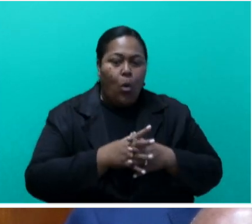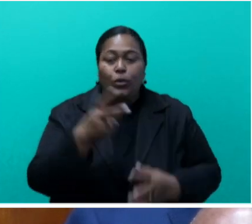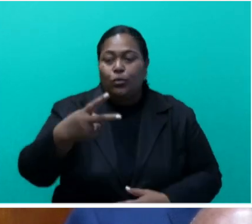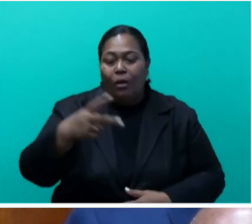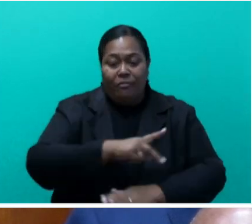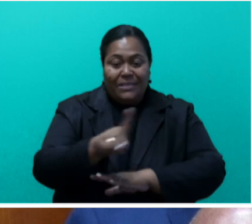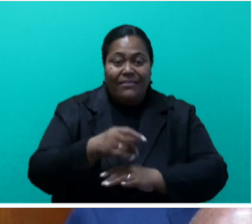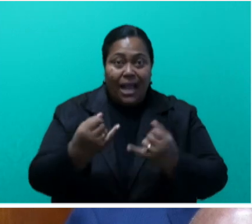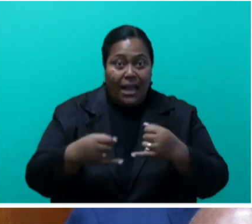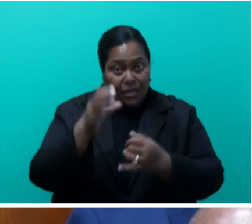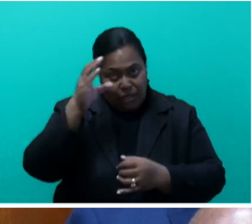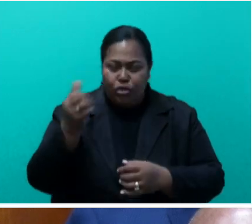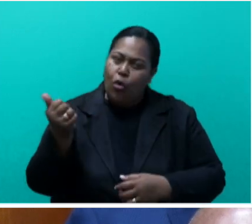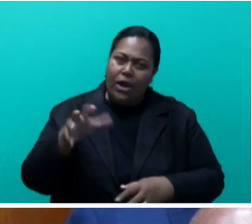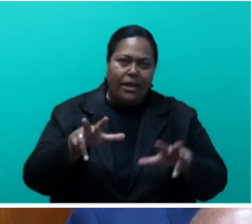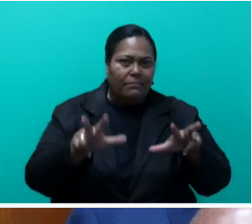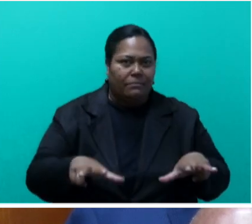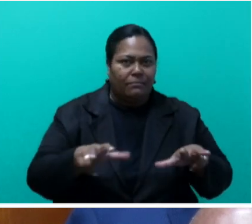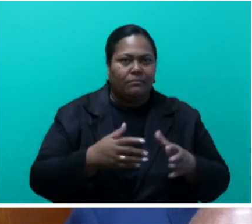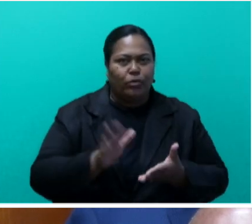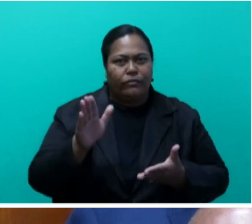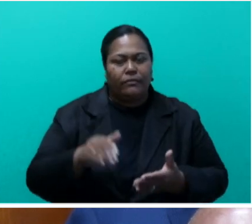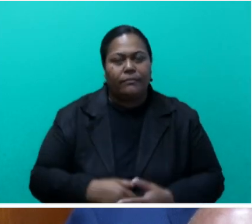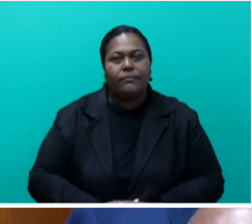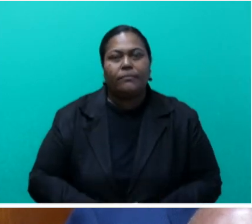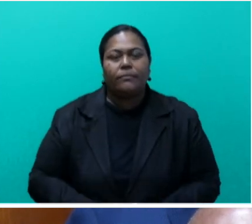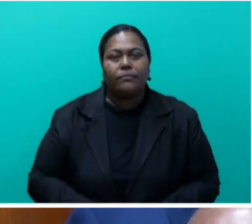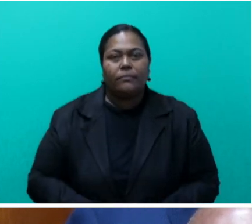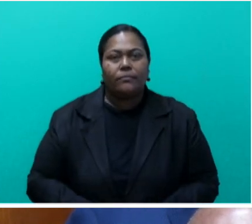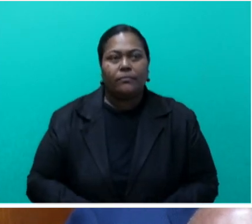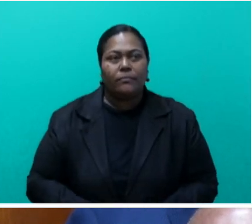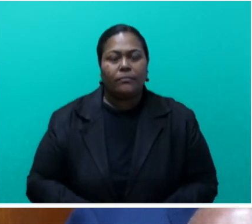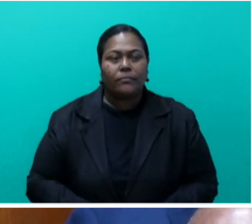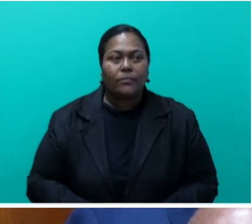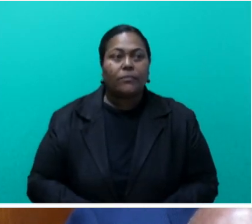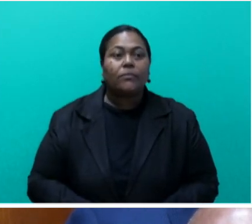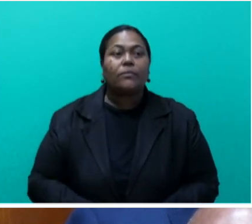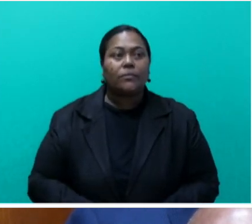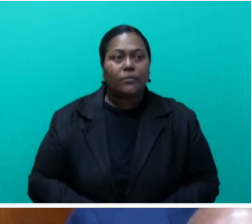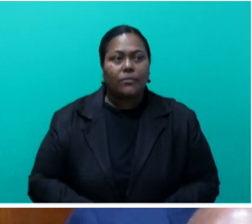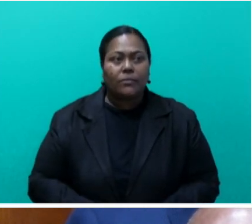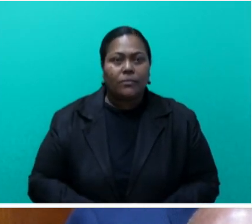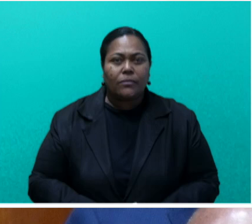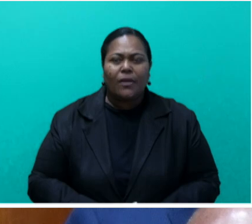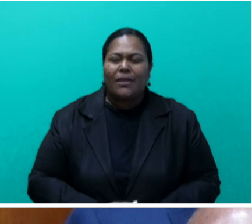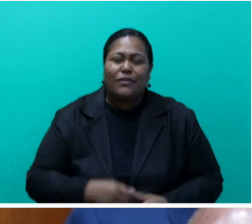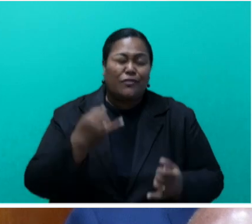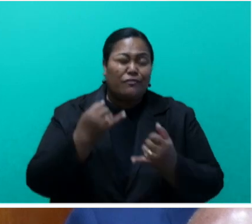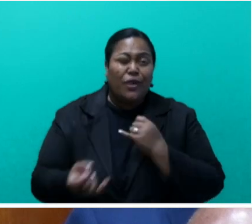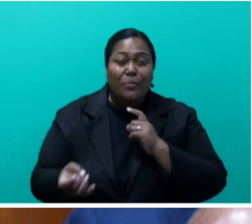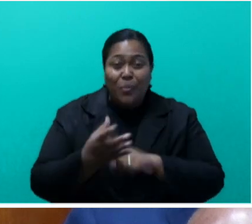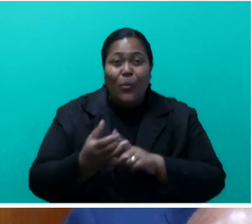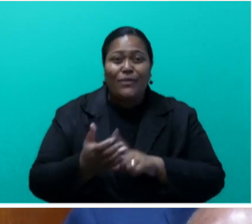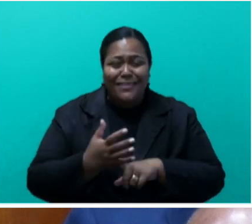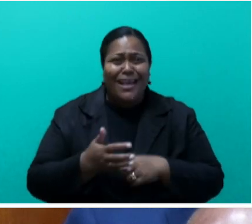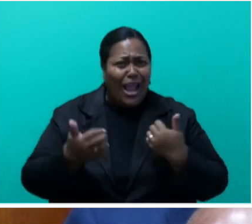Island countries have ratified. Honorable Speaker, this is really significant following the endorsement